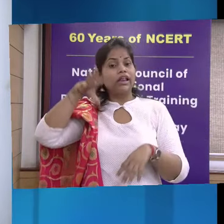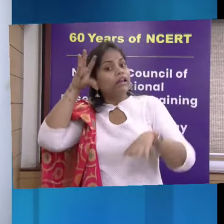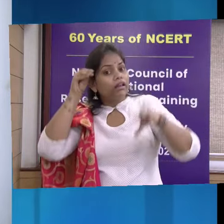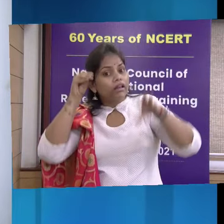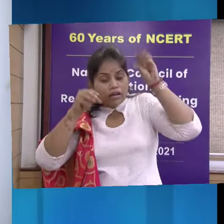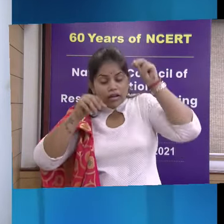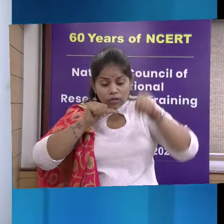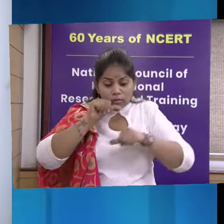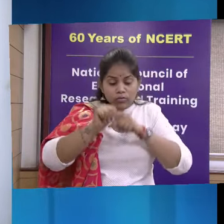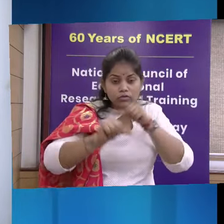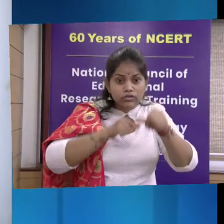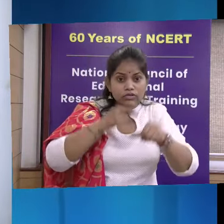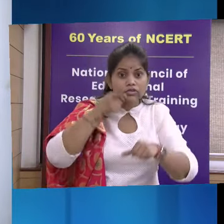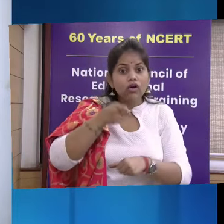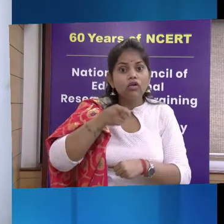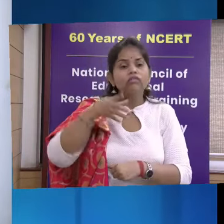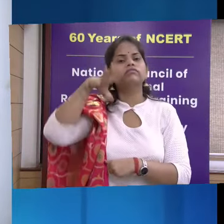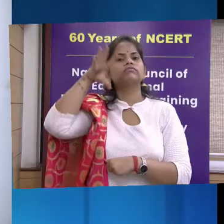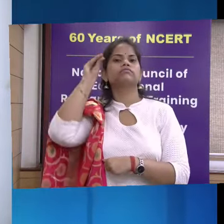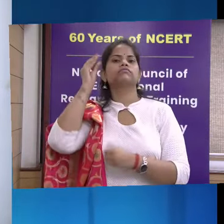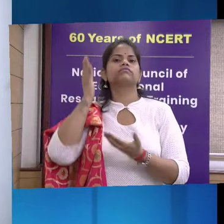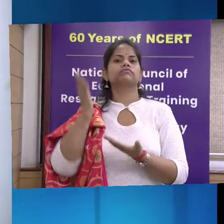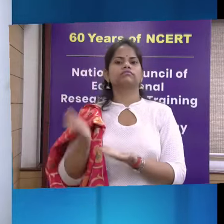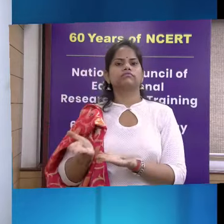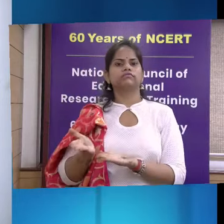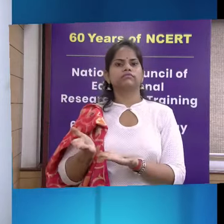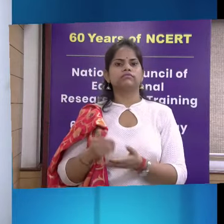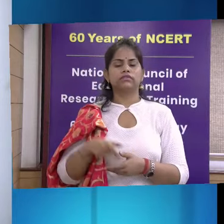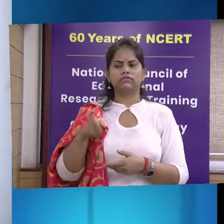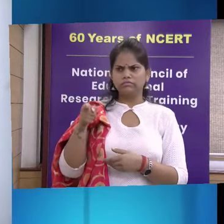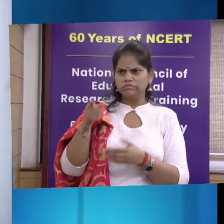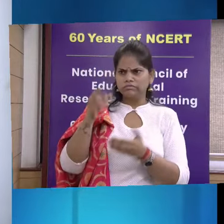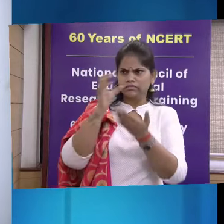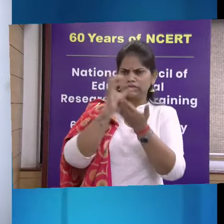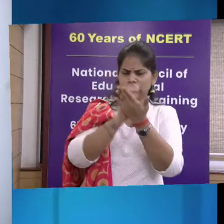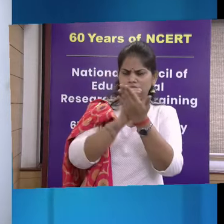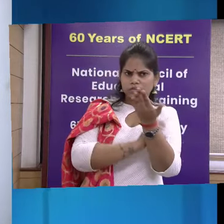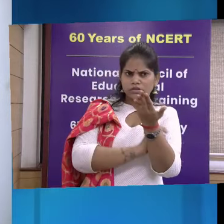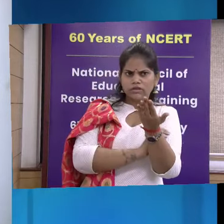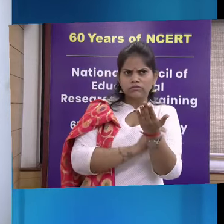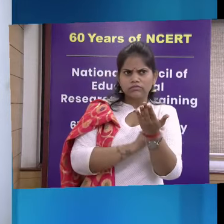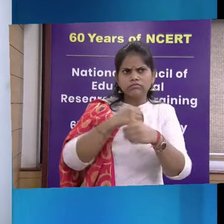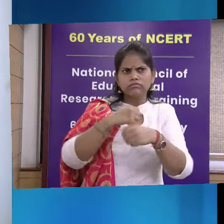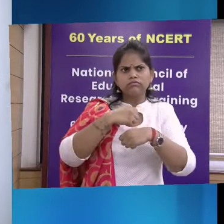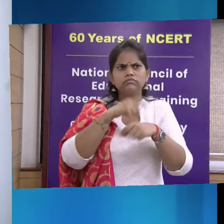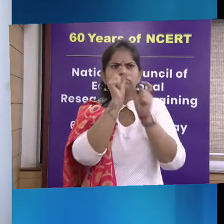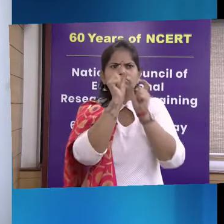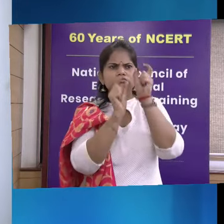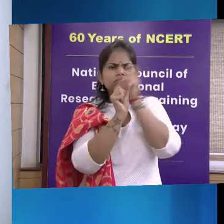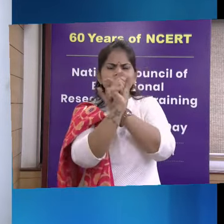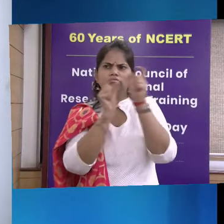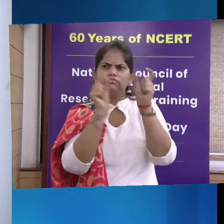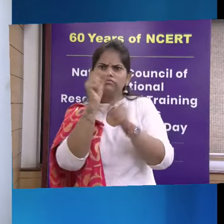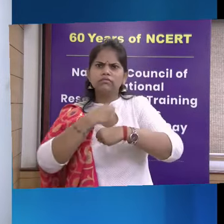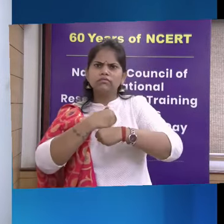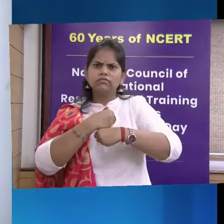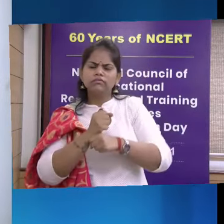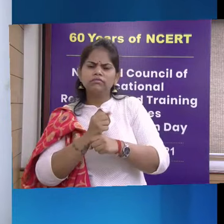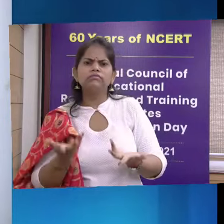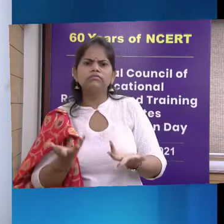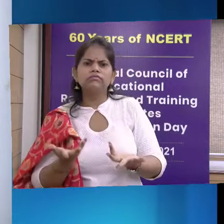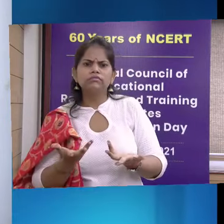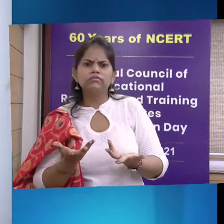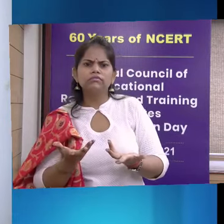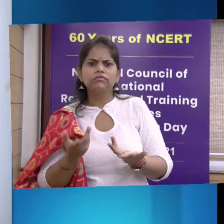learning. According to him, curriculum should be constructed, keeping in mind and the